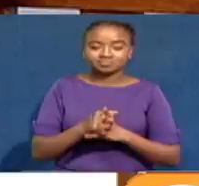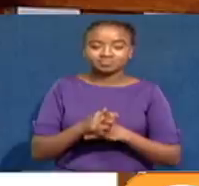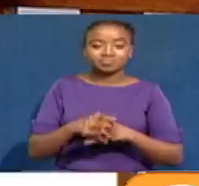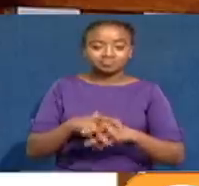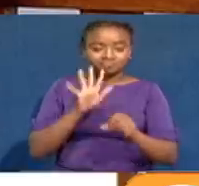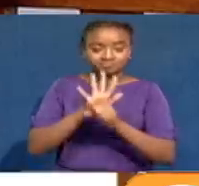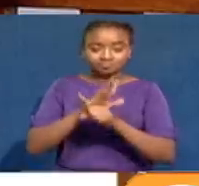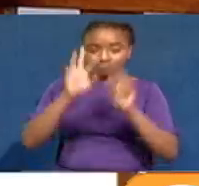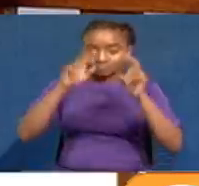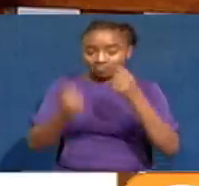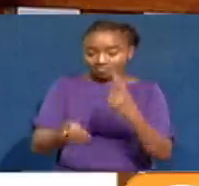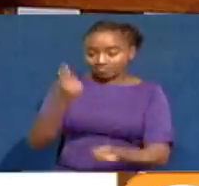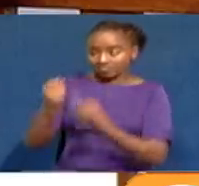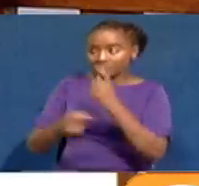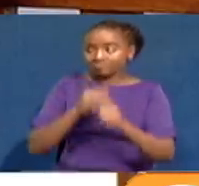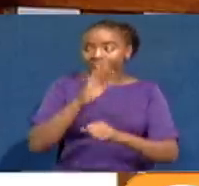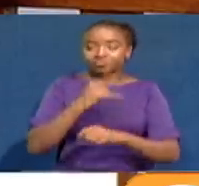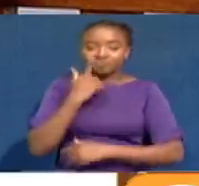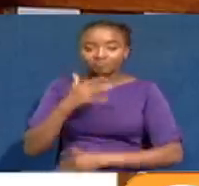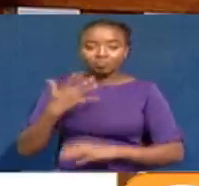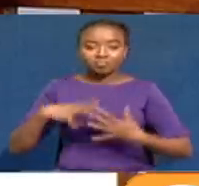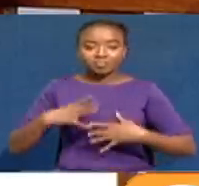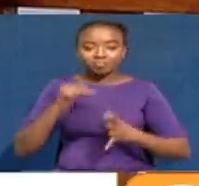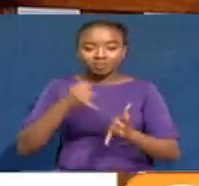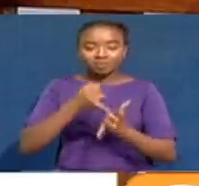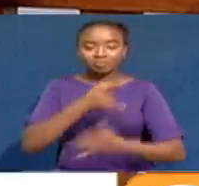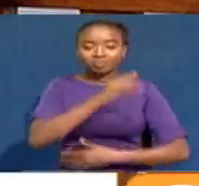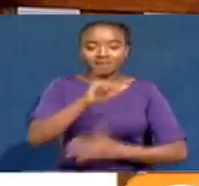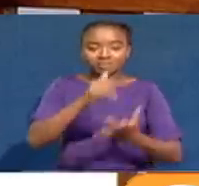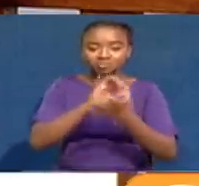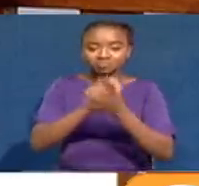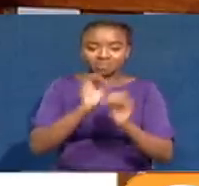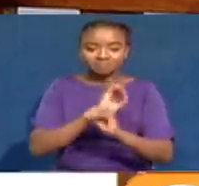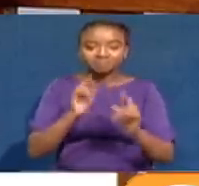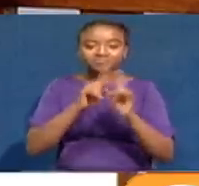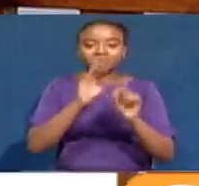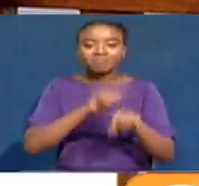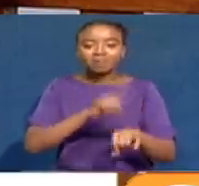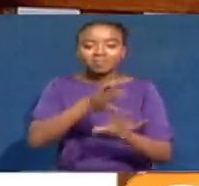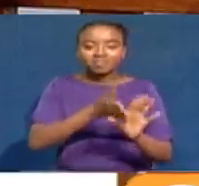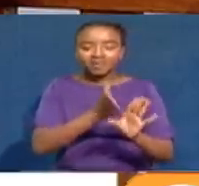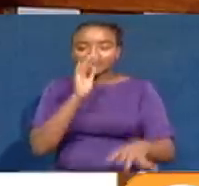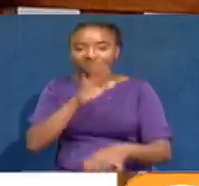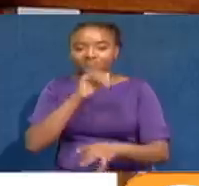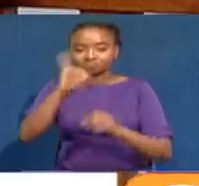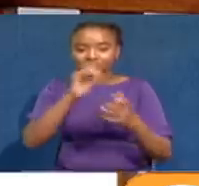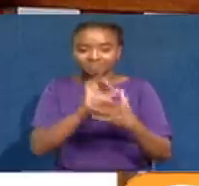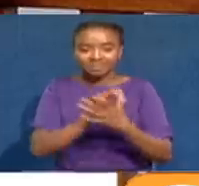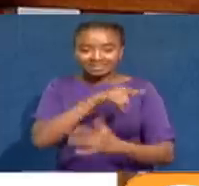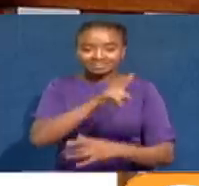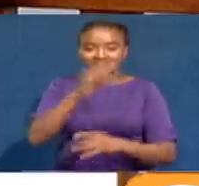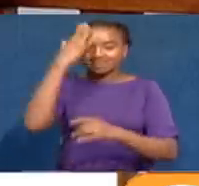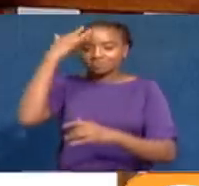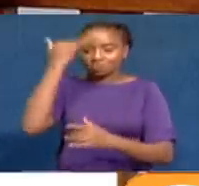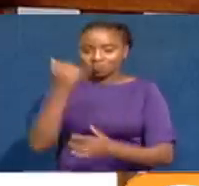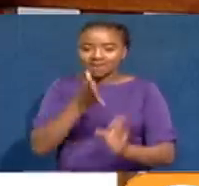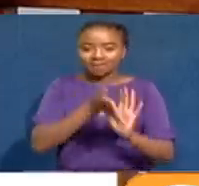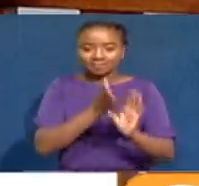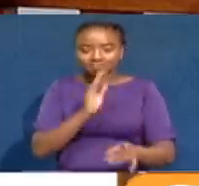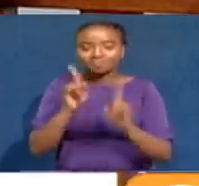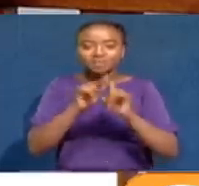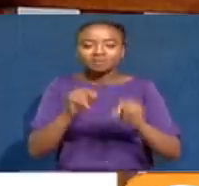And the date when they left Jubilee, they are the ones who know why. And how they intend to reinvent